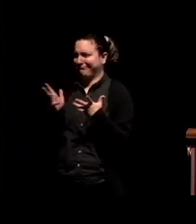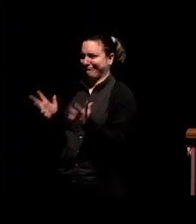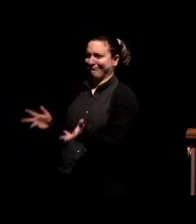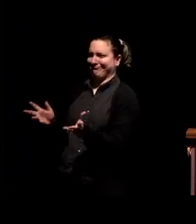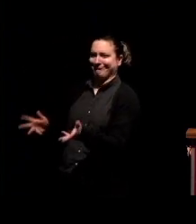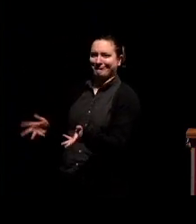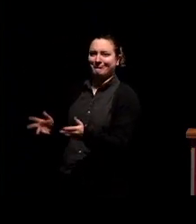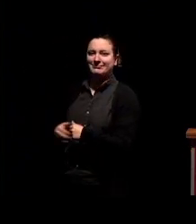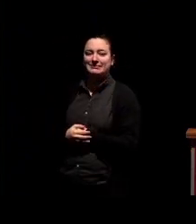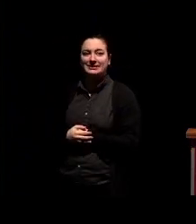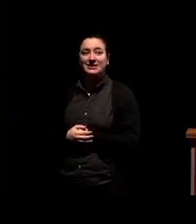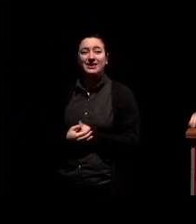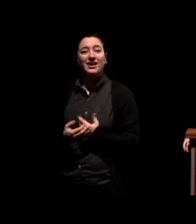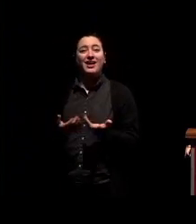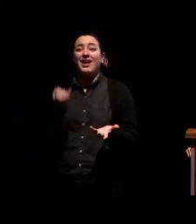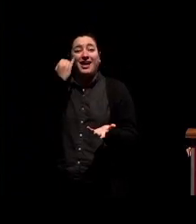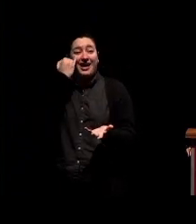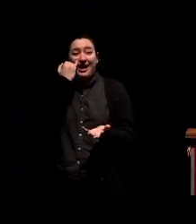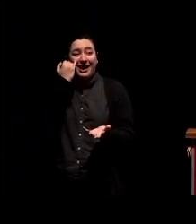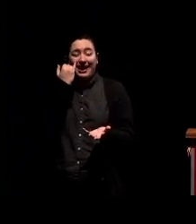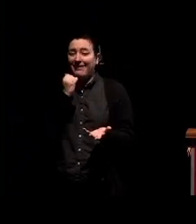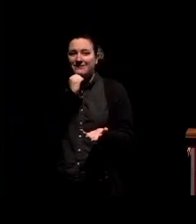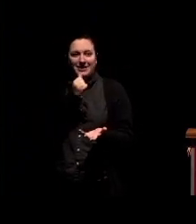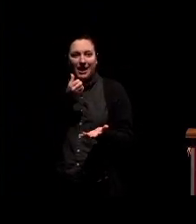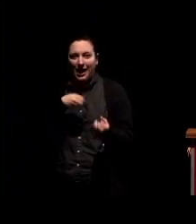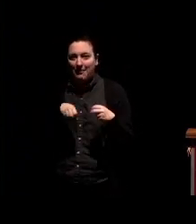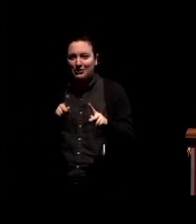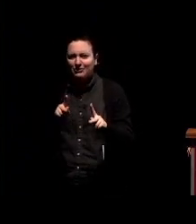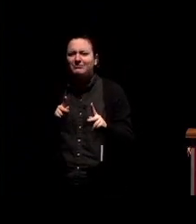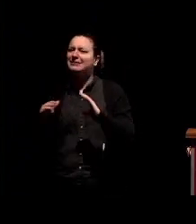have a chance to meet, feel free to email me at